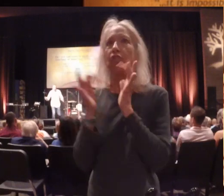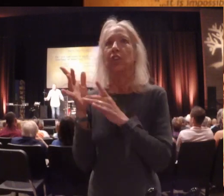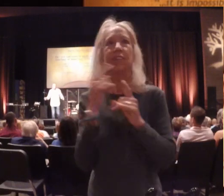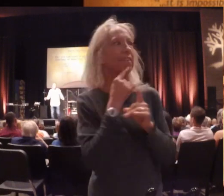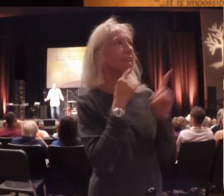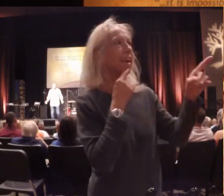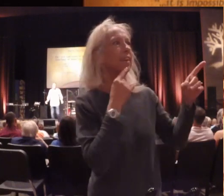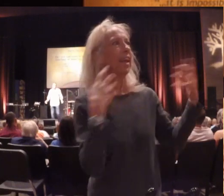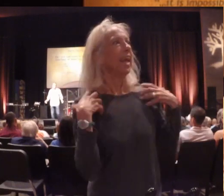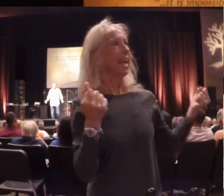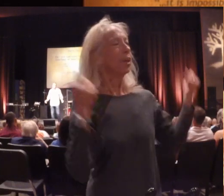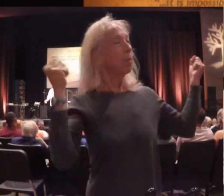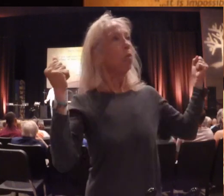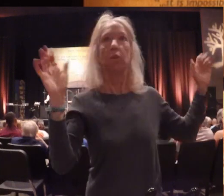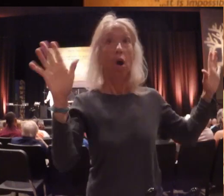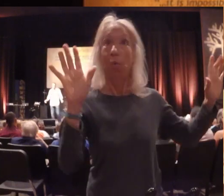Hinn on him and go, zap, you're healed.